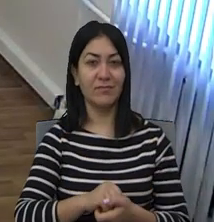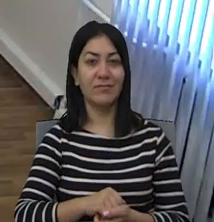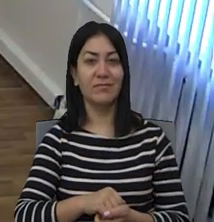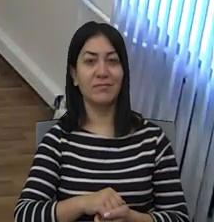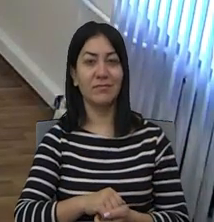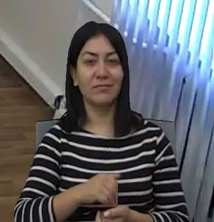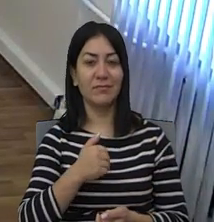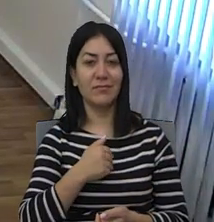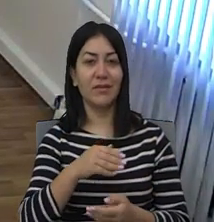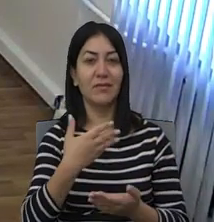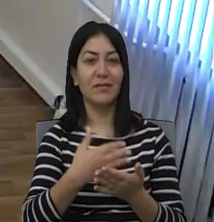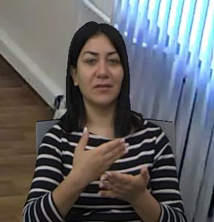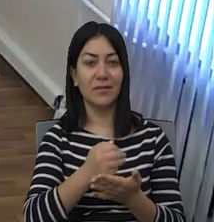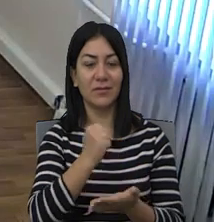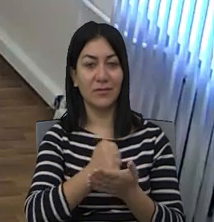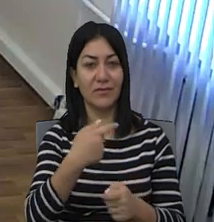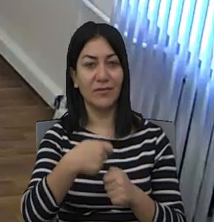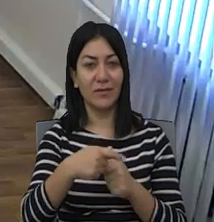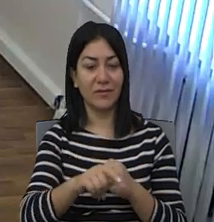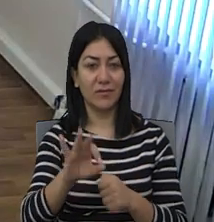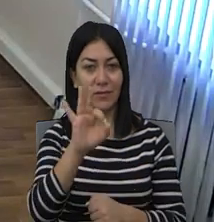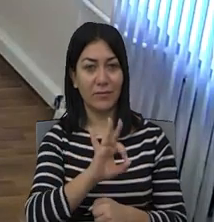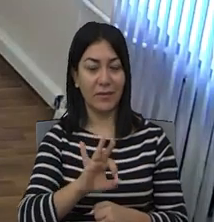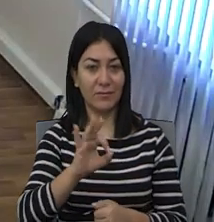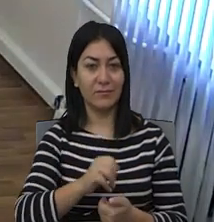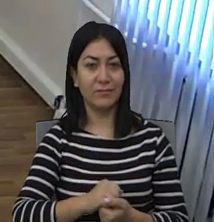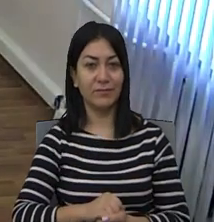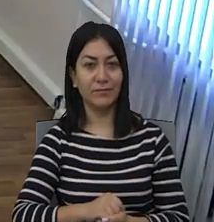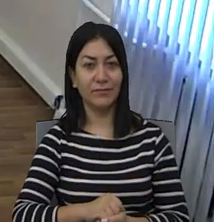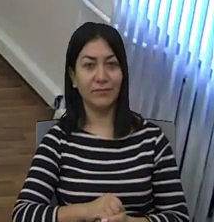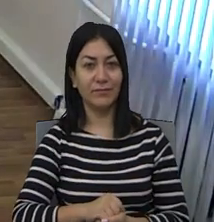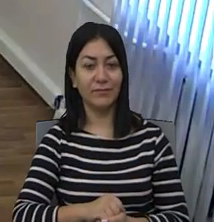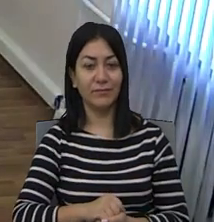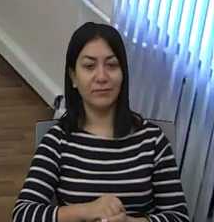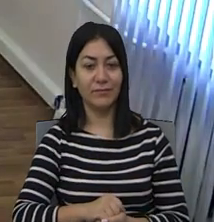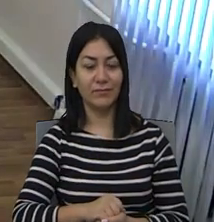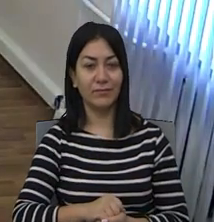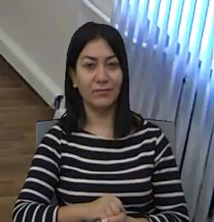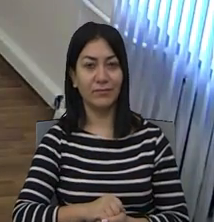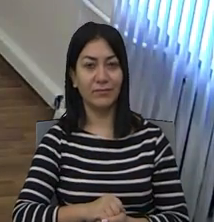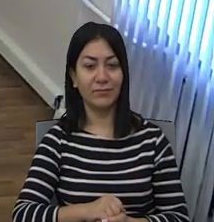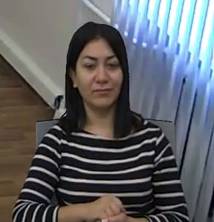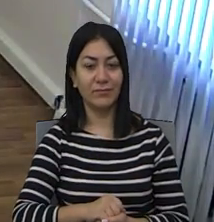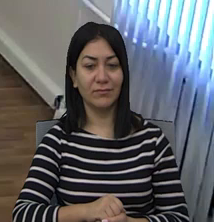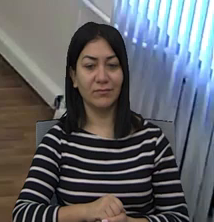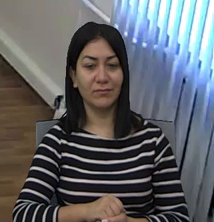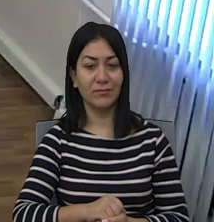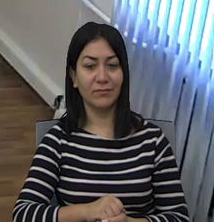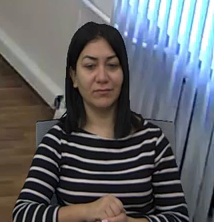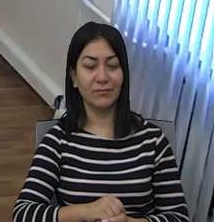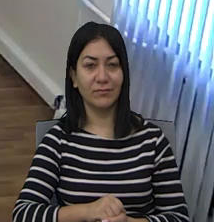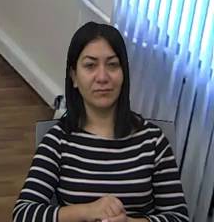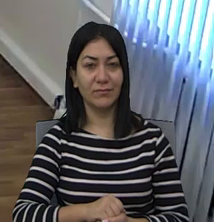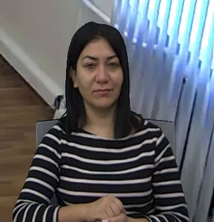working on, in particular in civic education, political finance, and cybersecurity is really a new activity for which we will